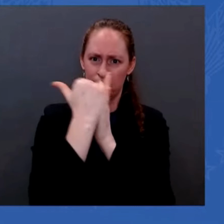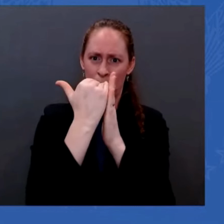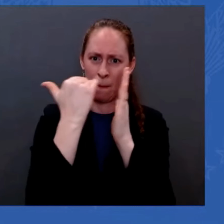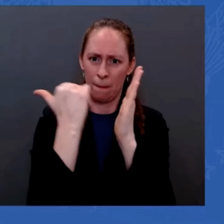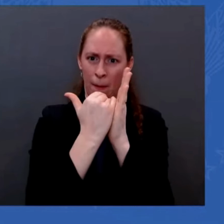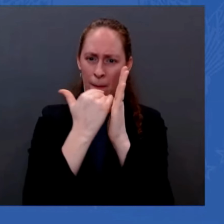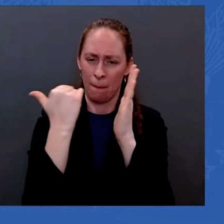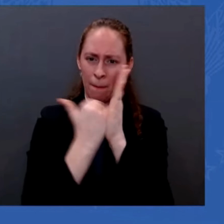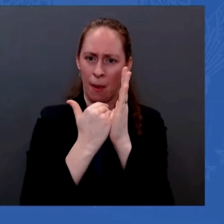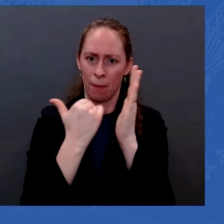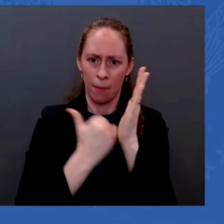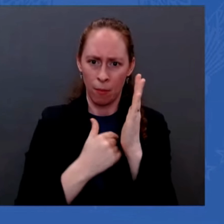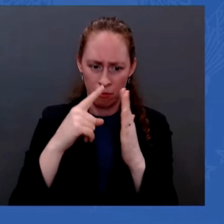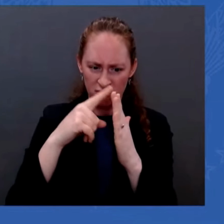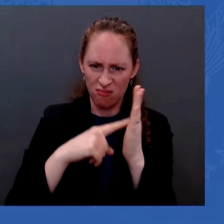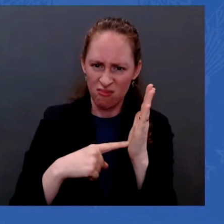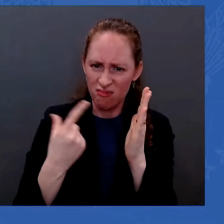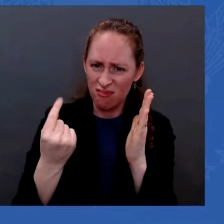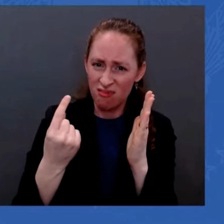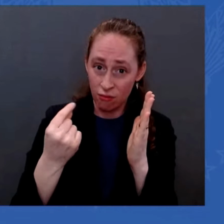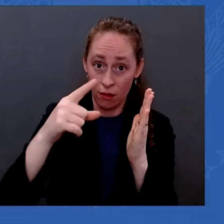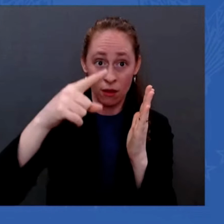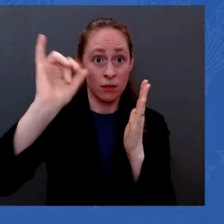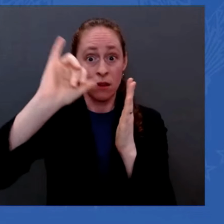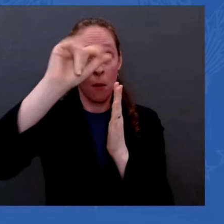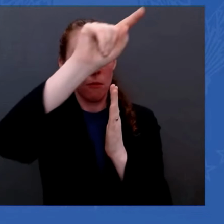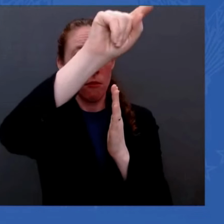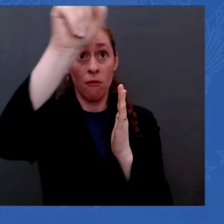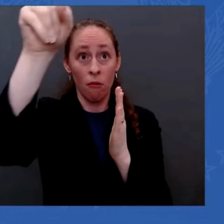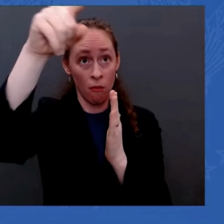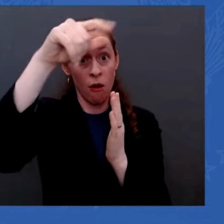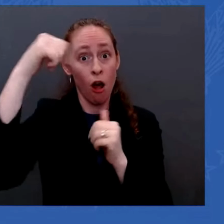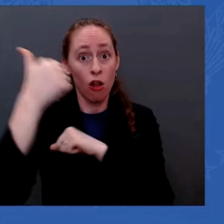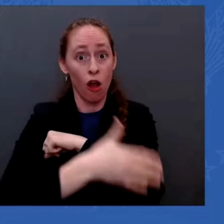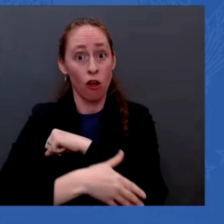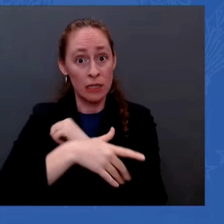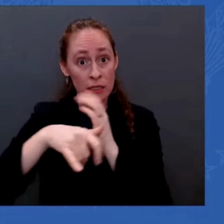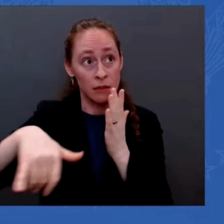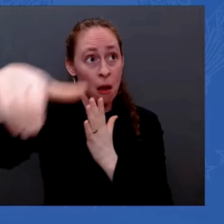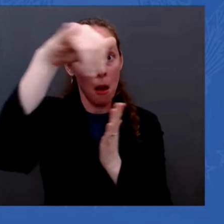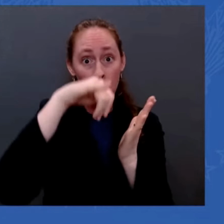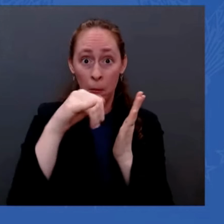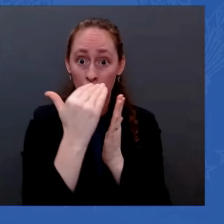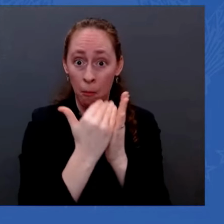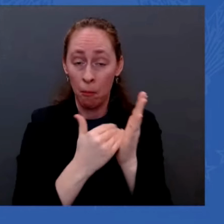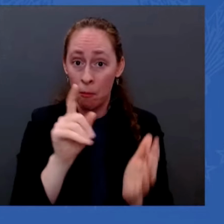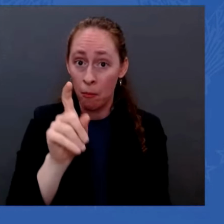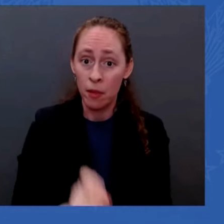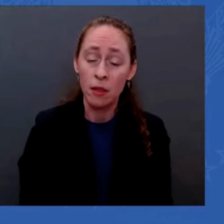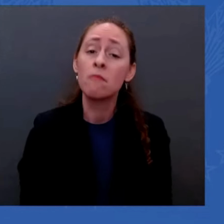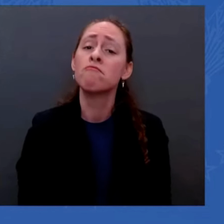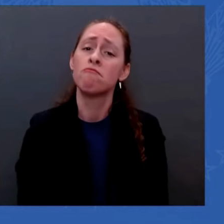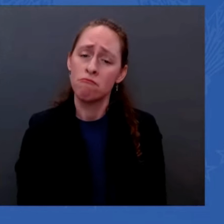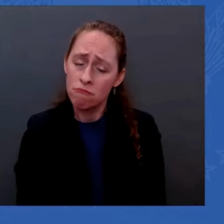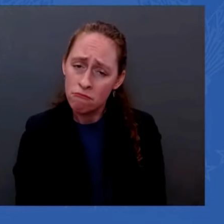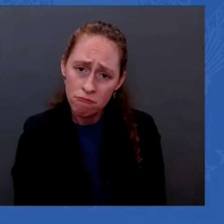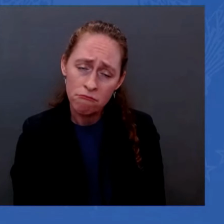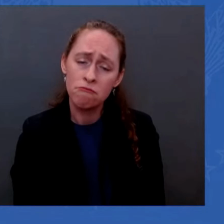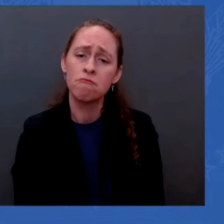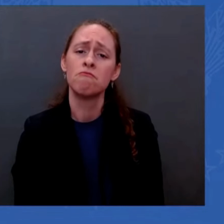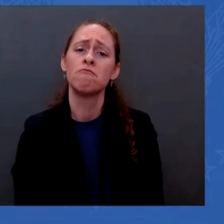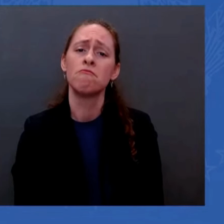Yes. There will be some slight differences, but none. There will be more add-ons than subtractions.